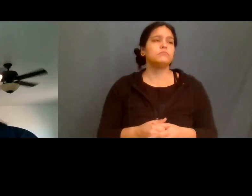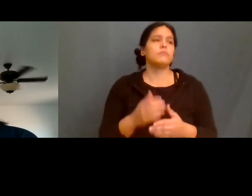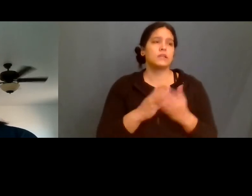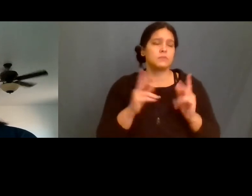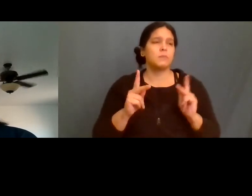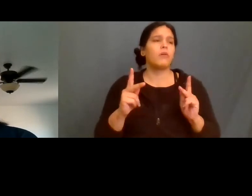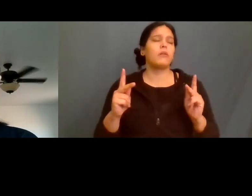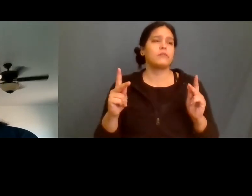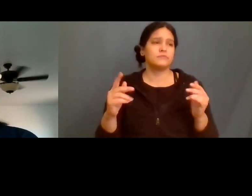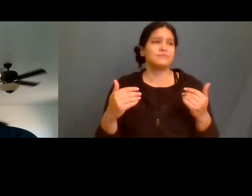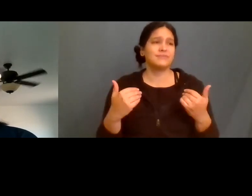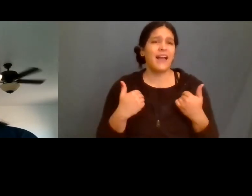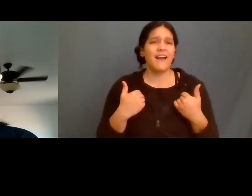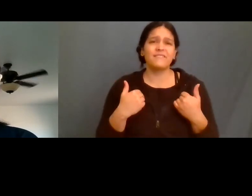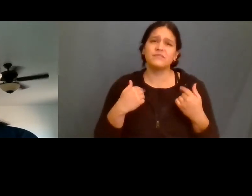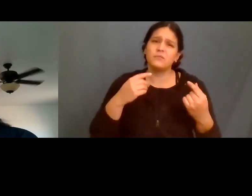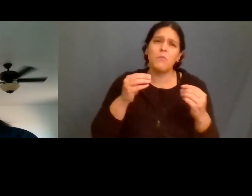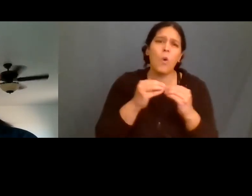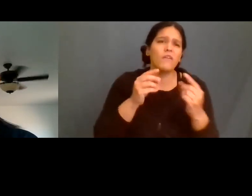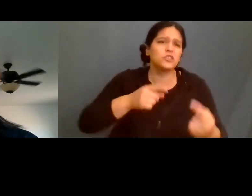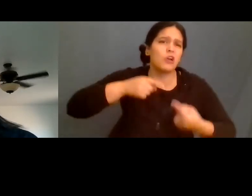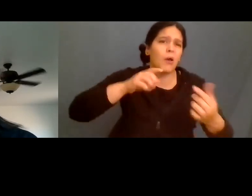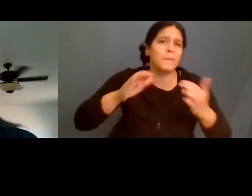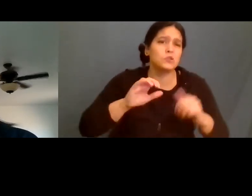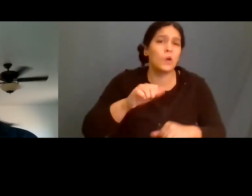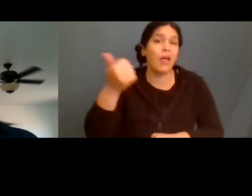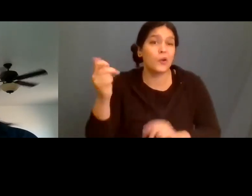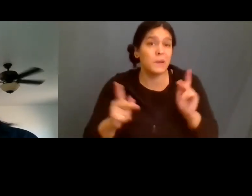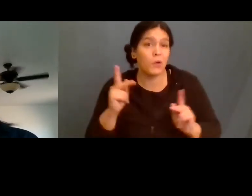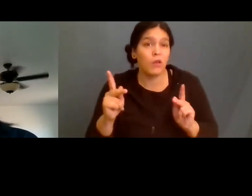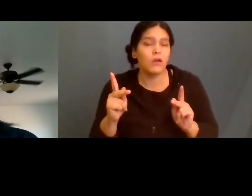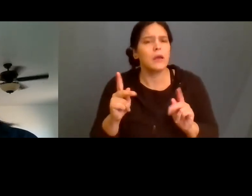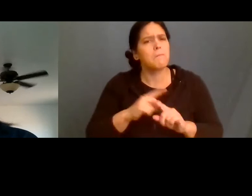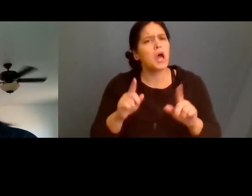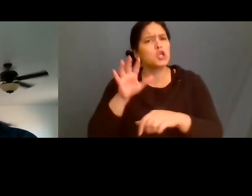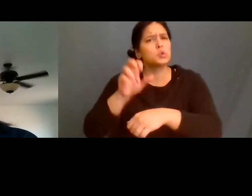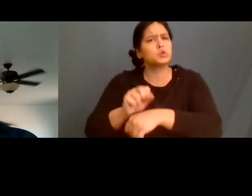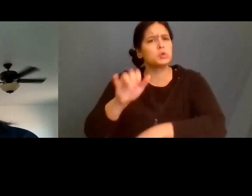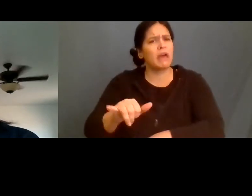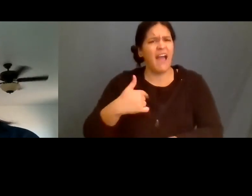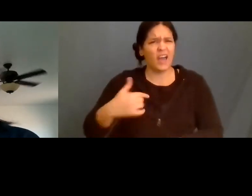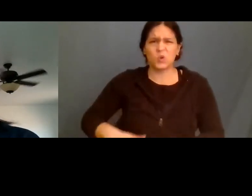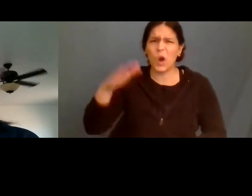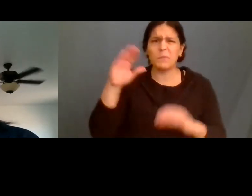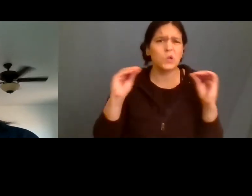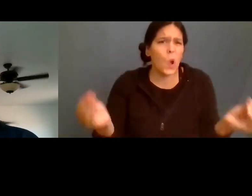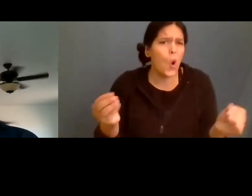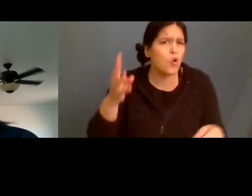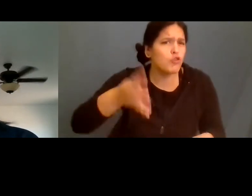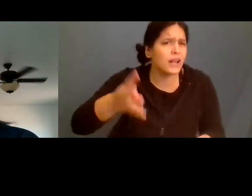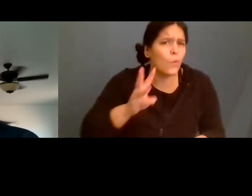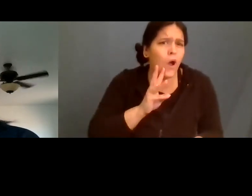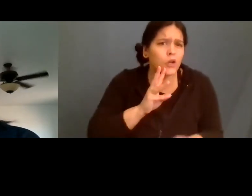than others, but we're used to it. I grew up not having running water or electricity. So I know how that